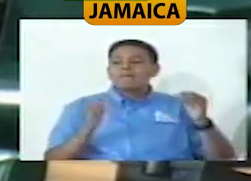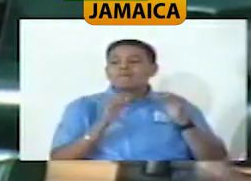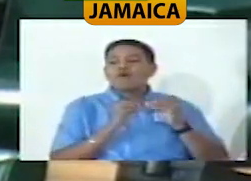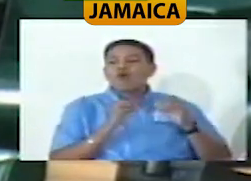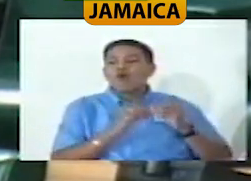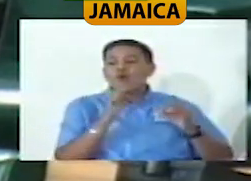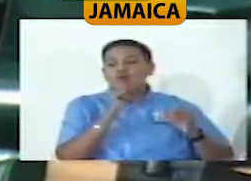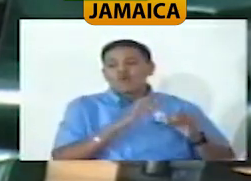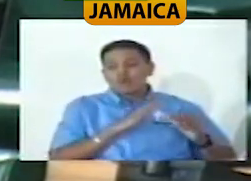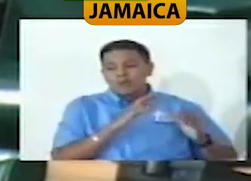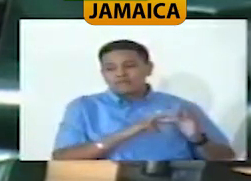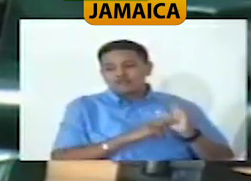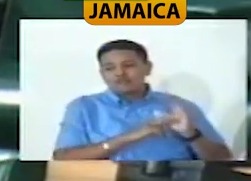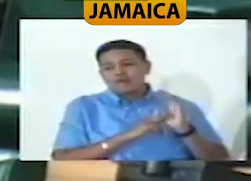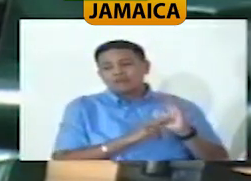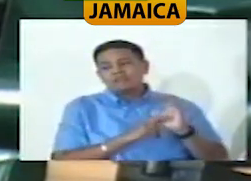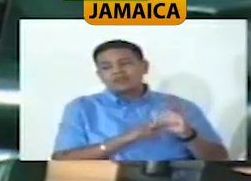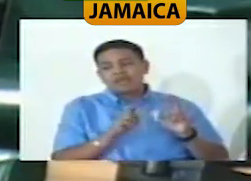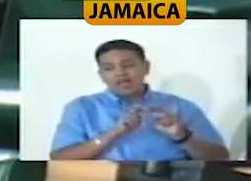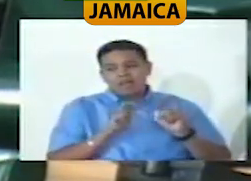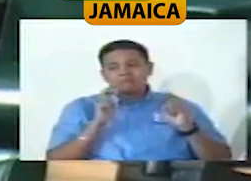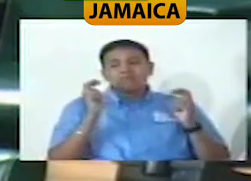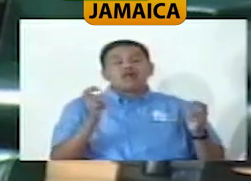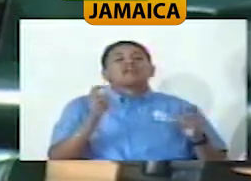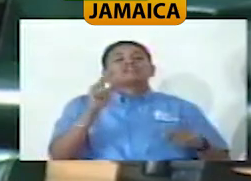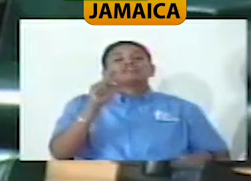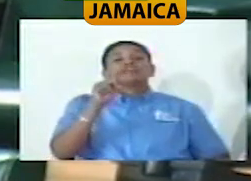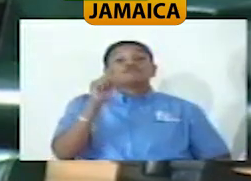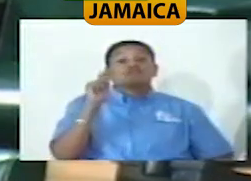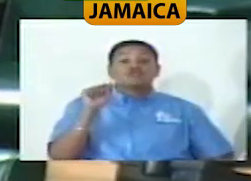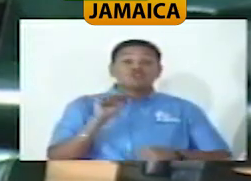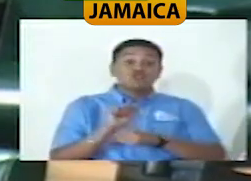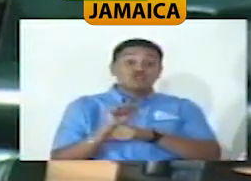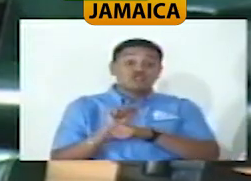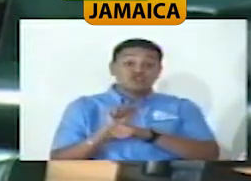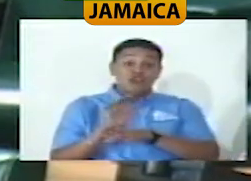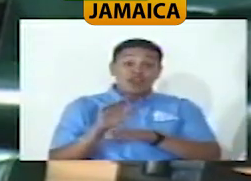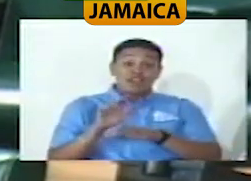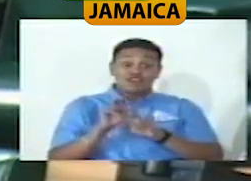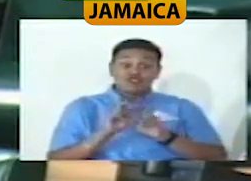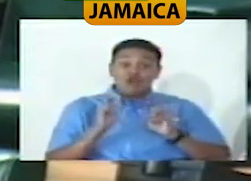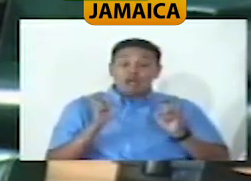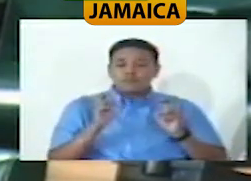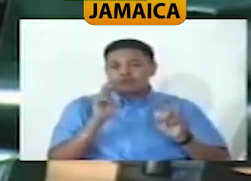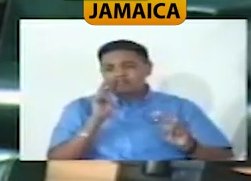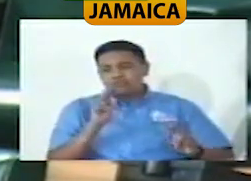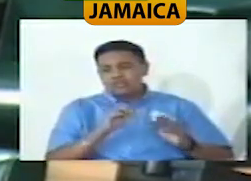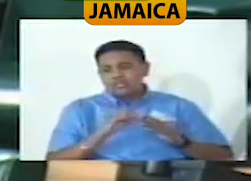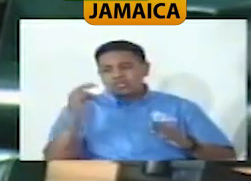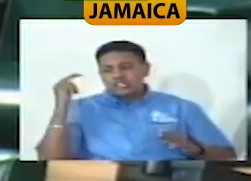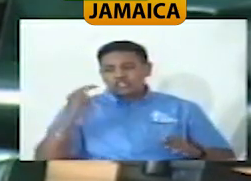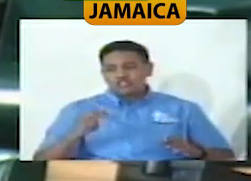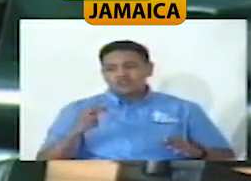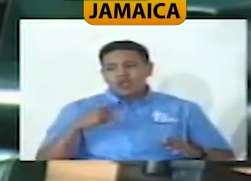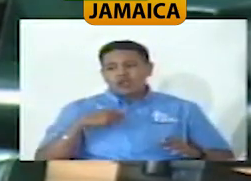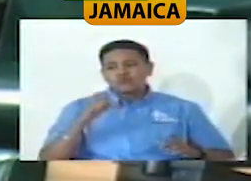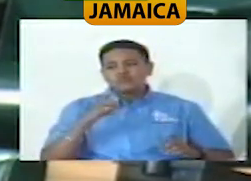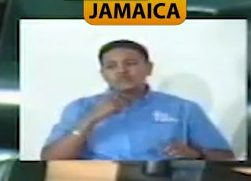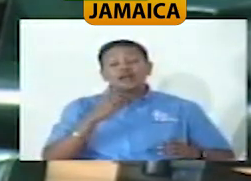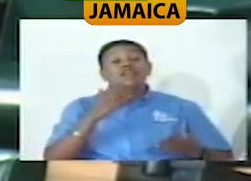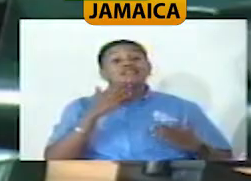women representing the panels of the tribunal in history, and we owe that to Shahine Robinson.